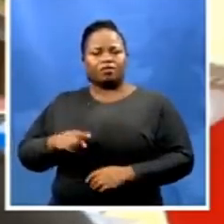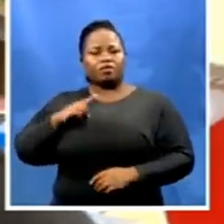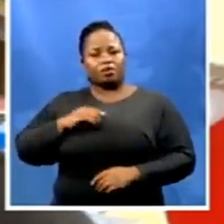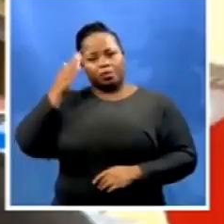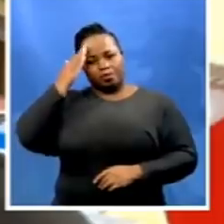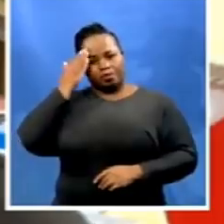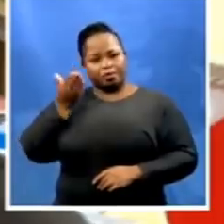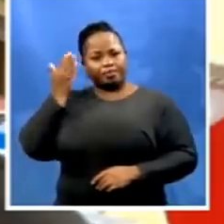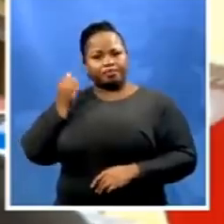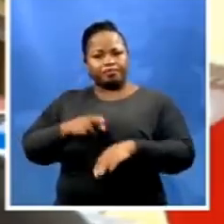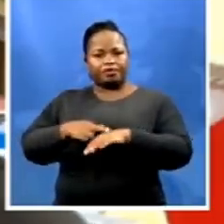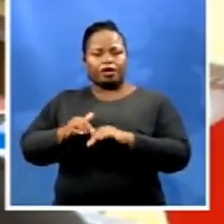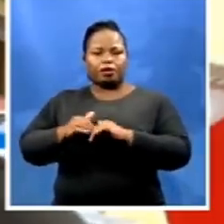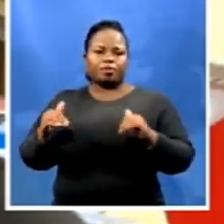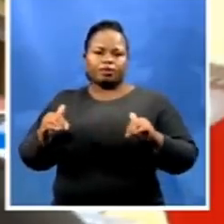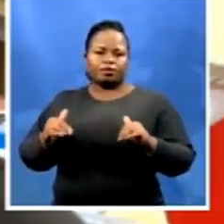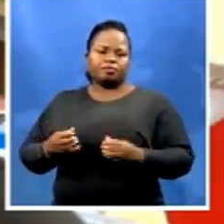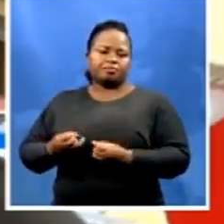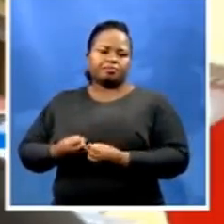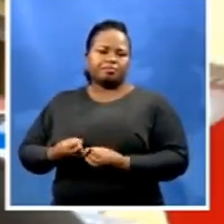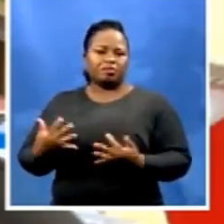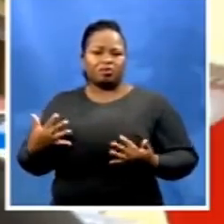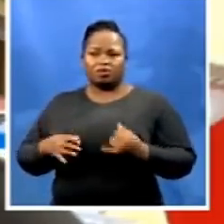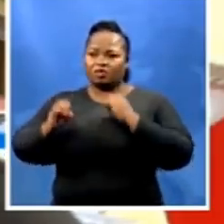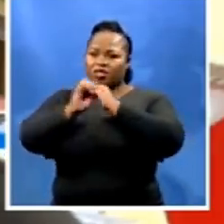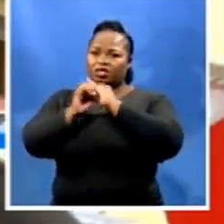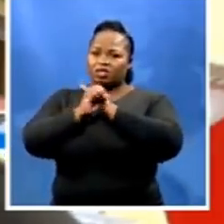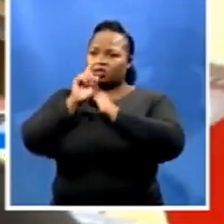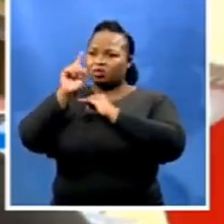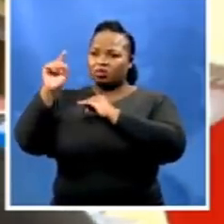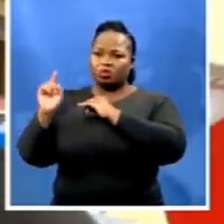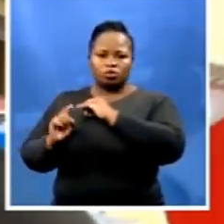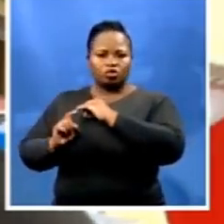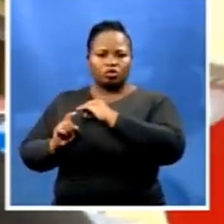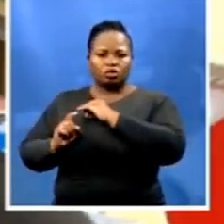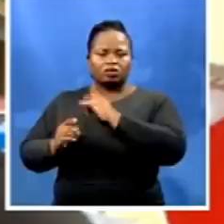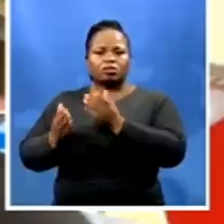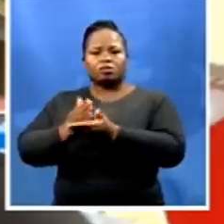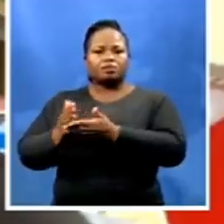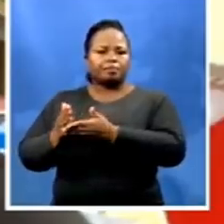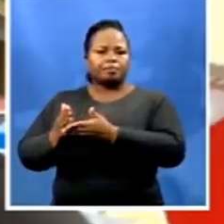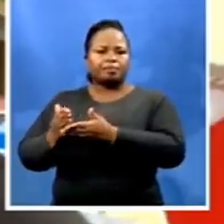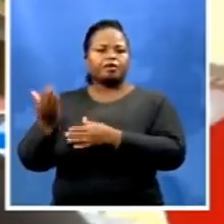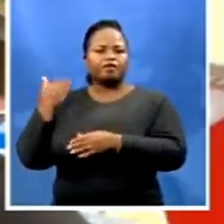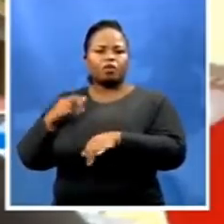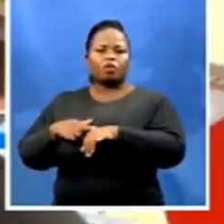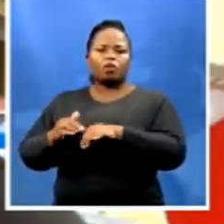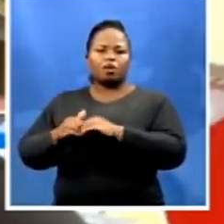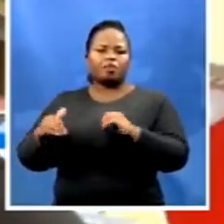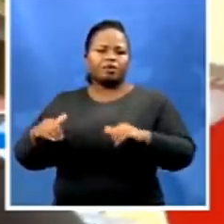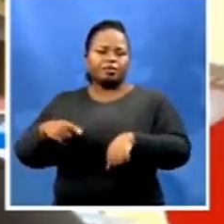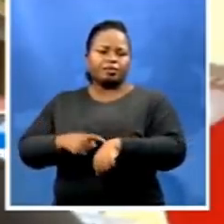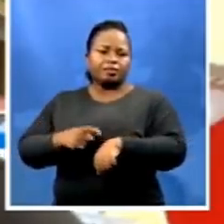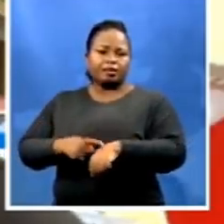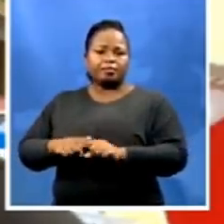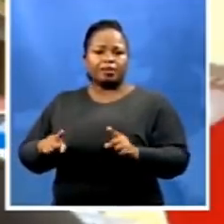the institutions were symbol of the regime, of the then regime, but the freedom fighters, the communities never thought a